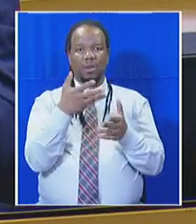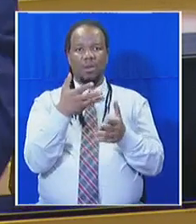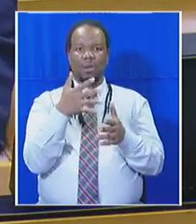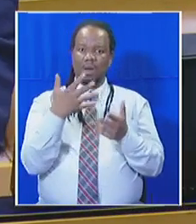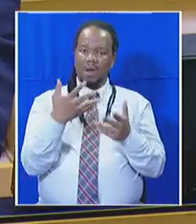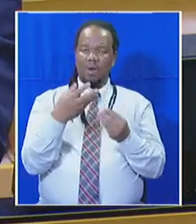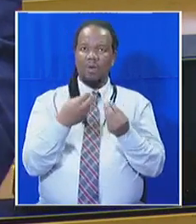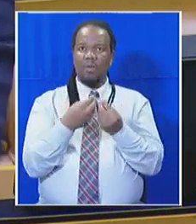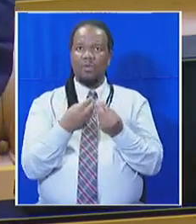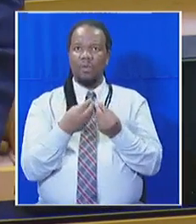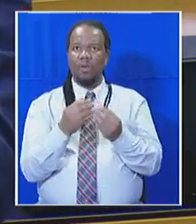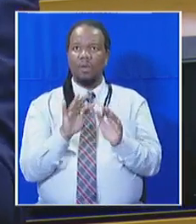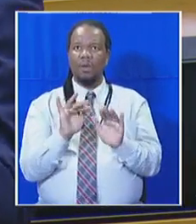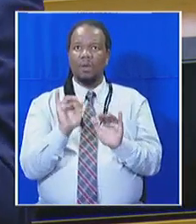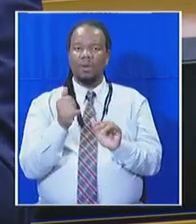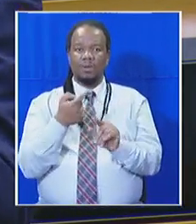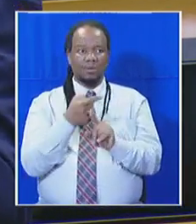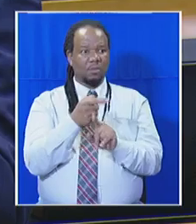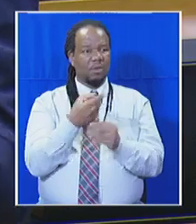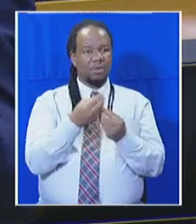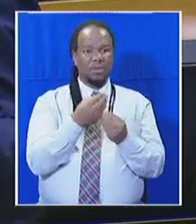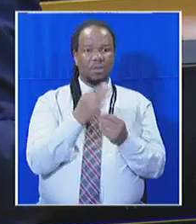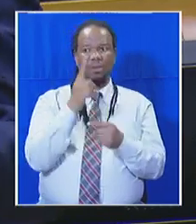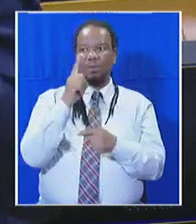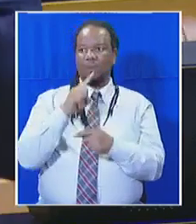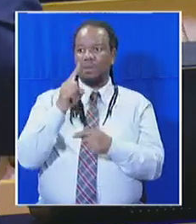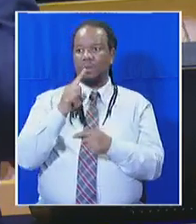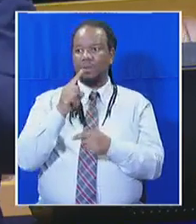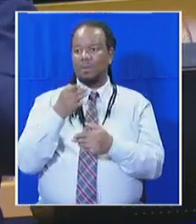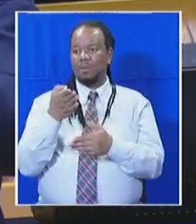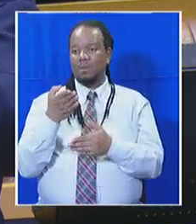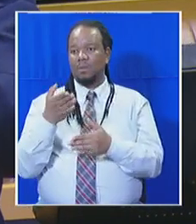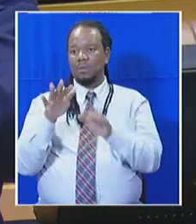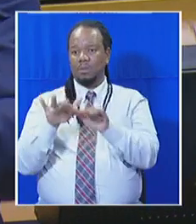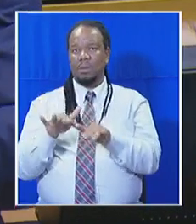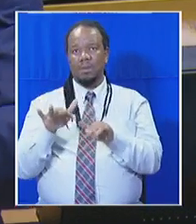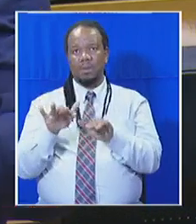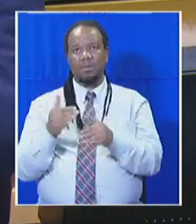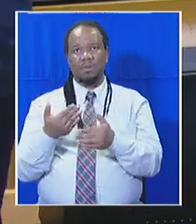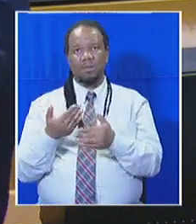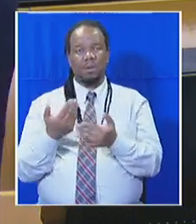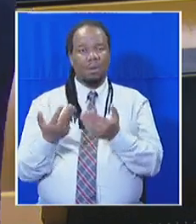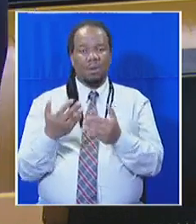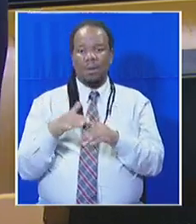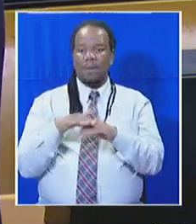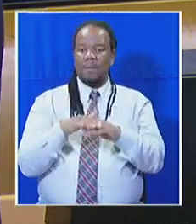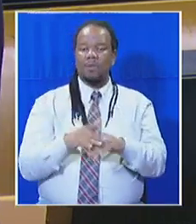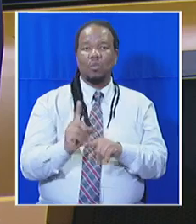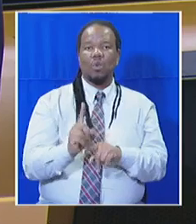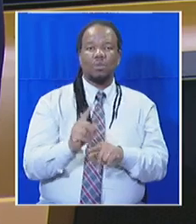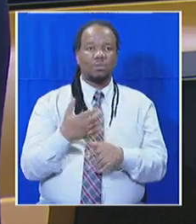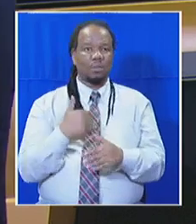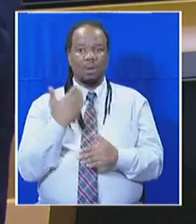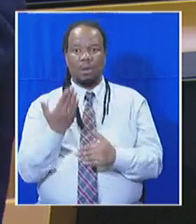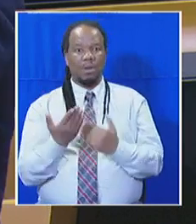this matter. You can't just say someone is misleading the House. We don't know what you base it on or what the other claim is